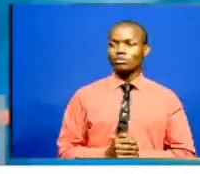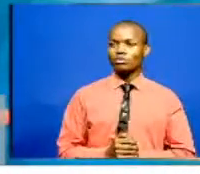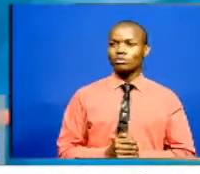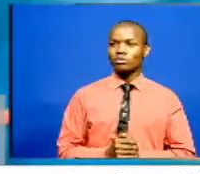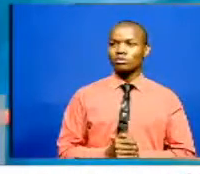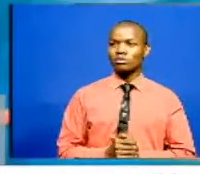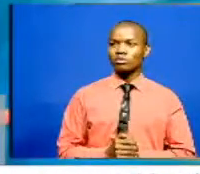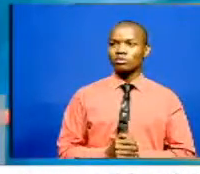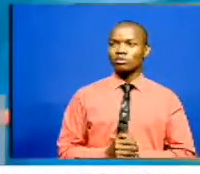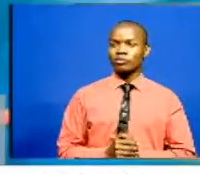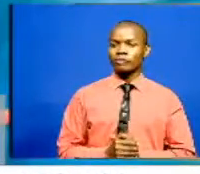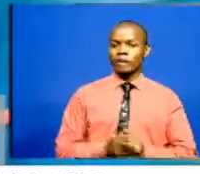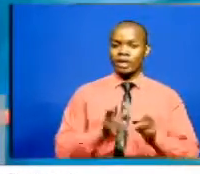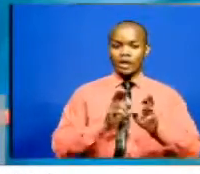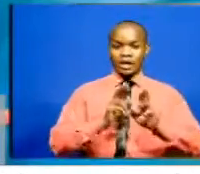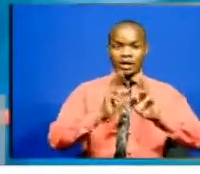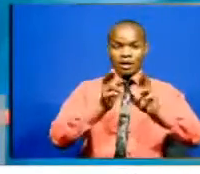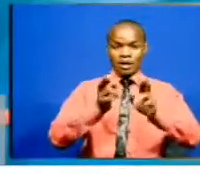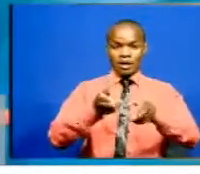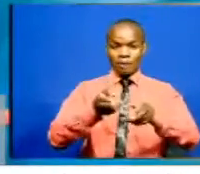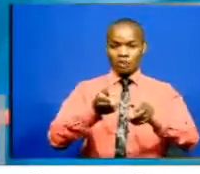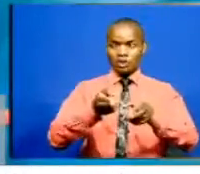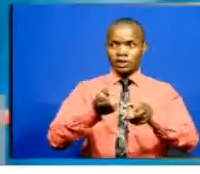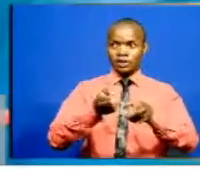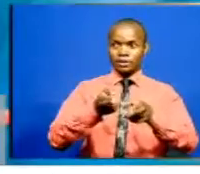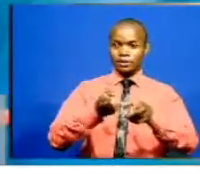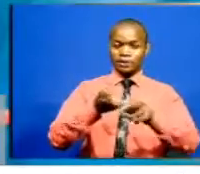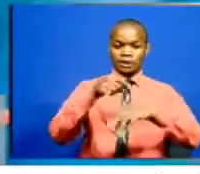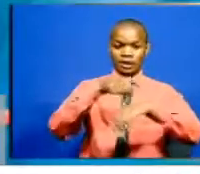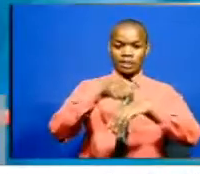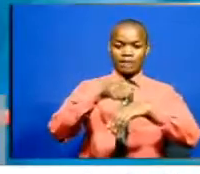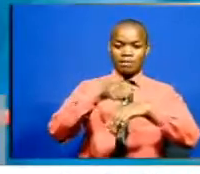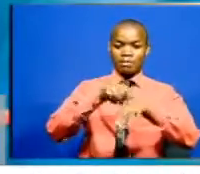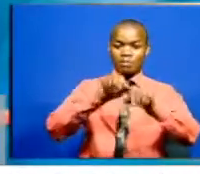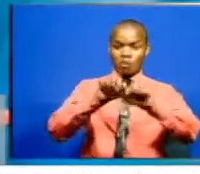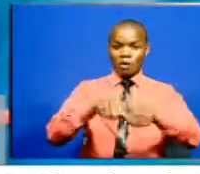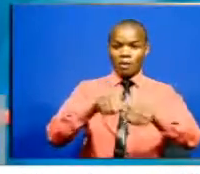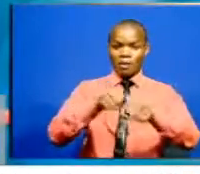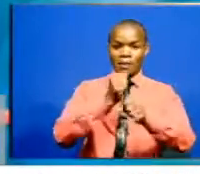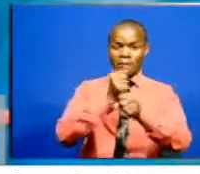this synthesis report on making peace with nature